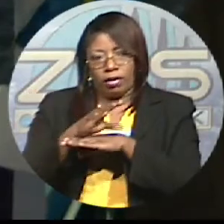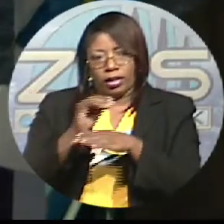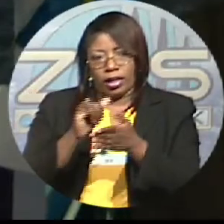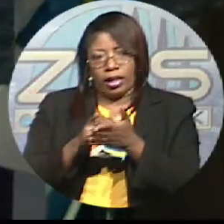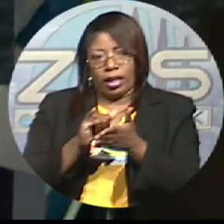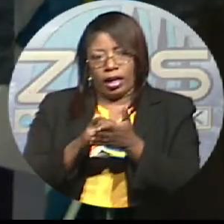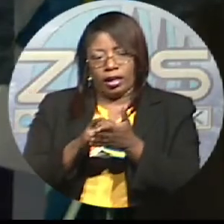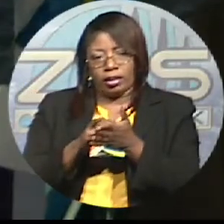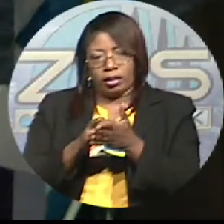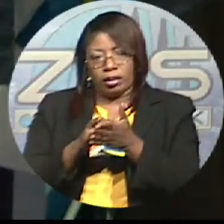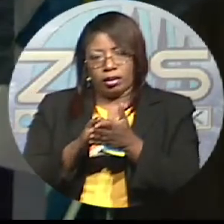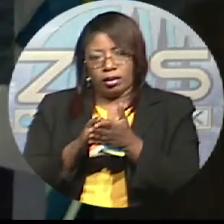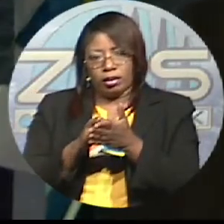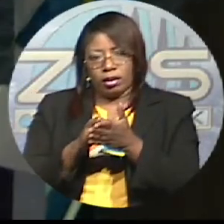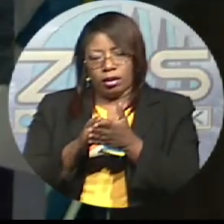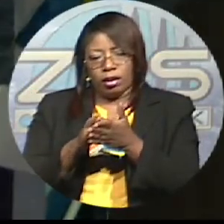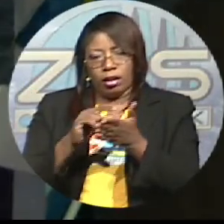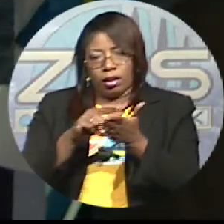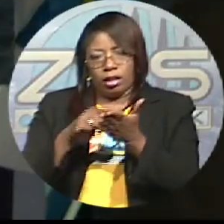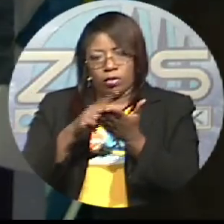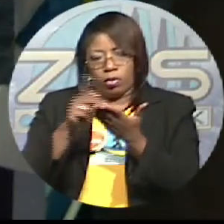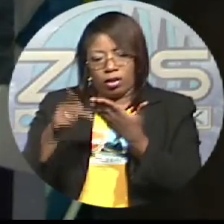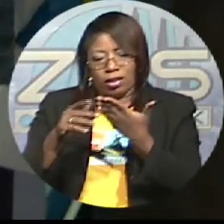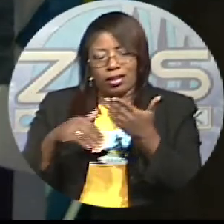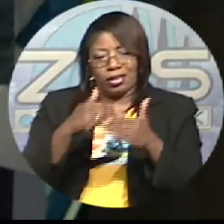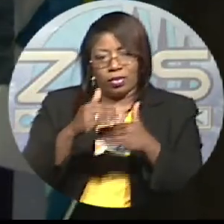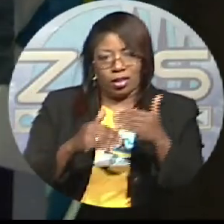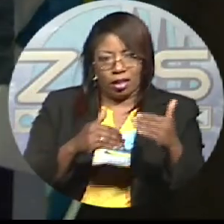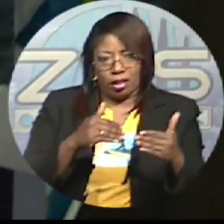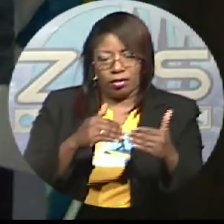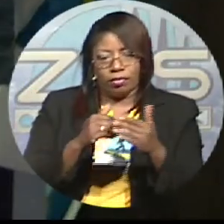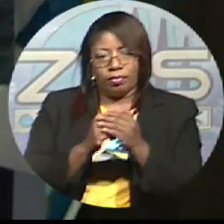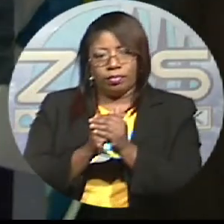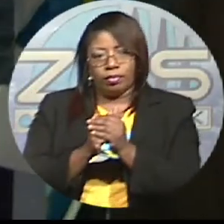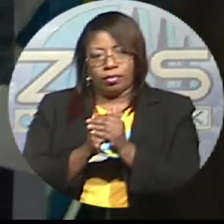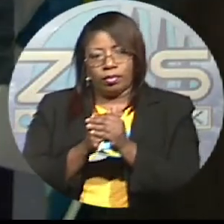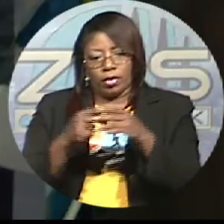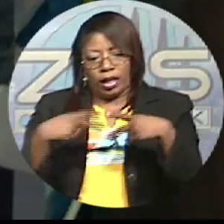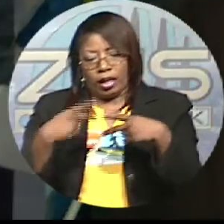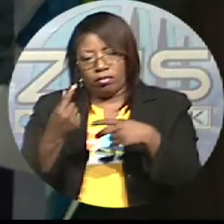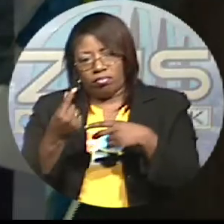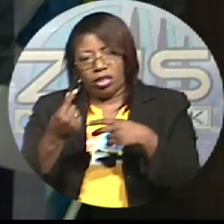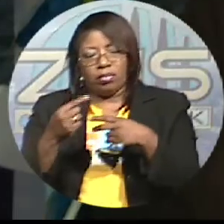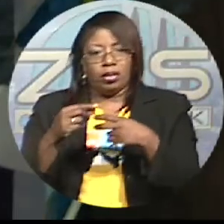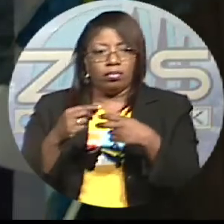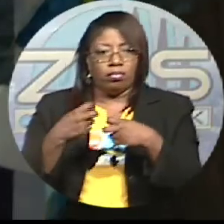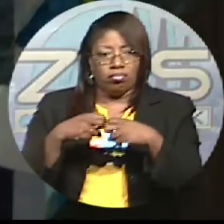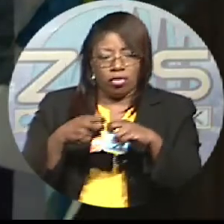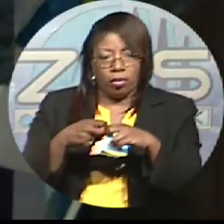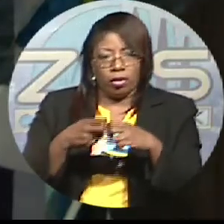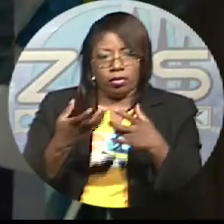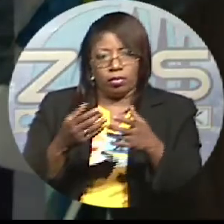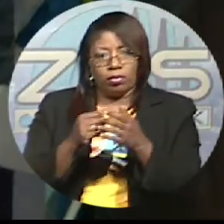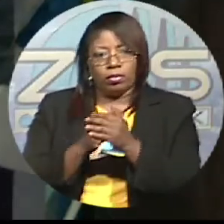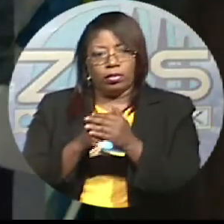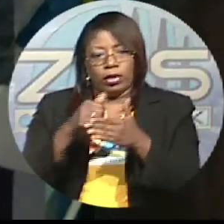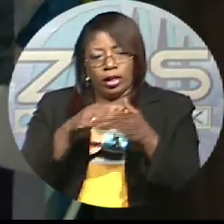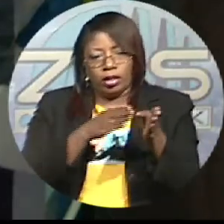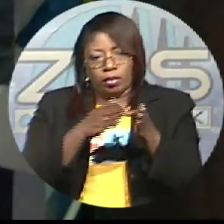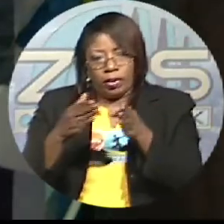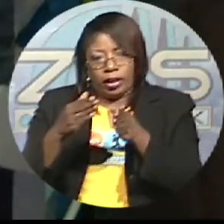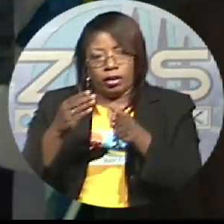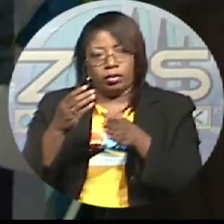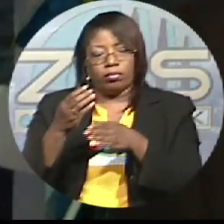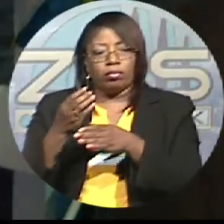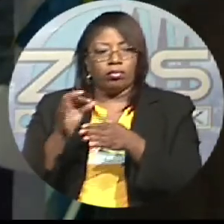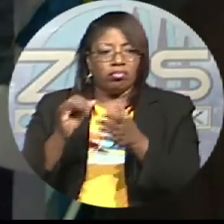that the project is proceeding. They've had some glitches in respect to the planning of